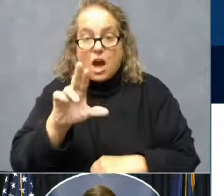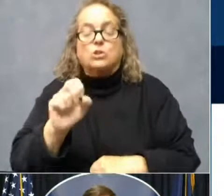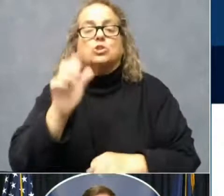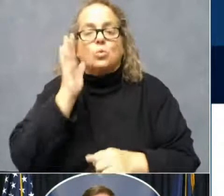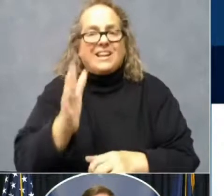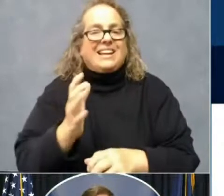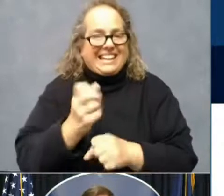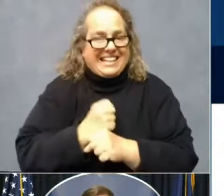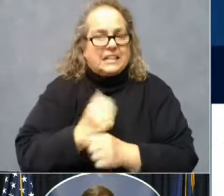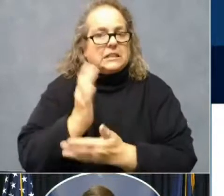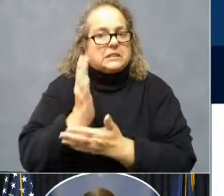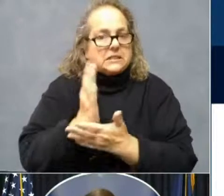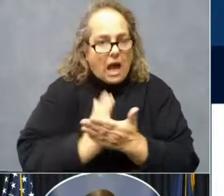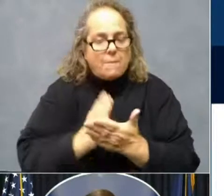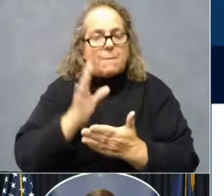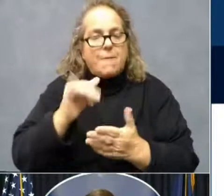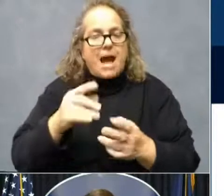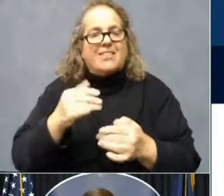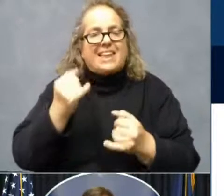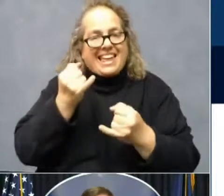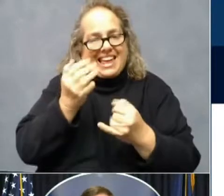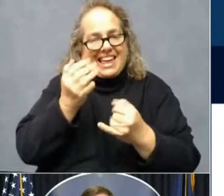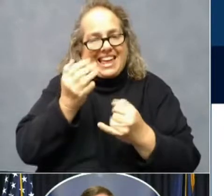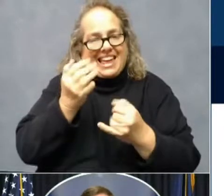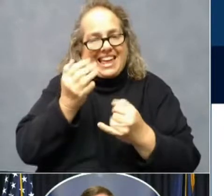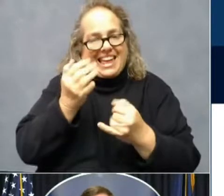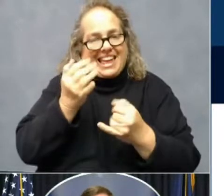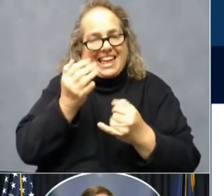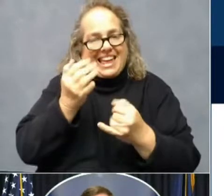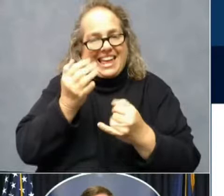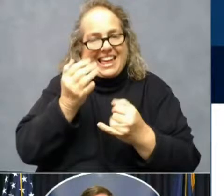second week, provided that those shipments do in fact